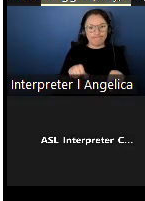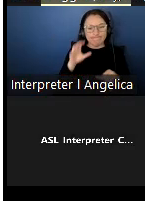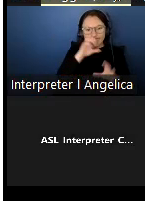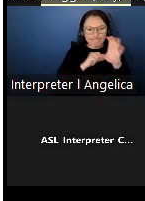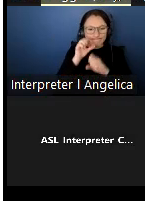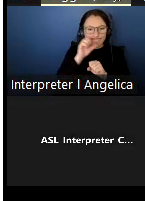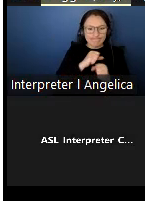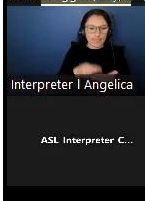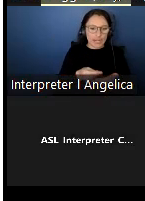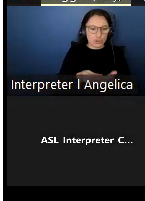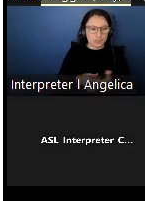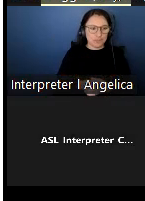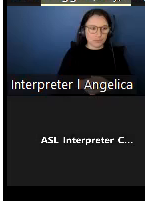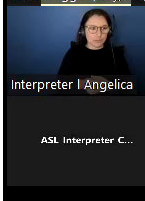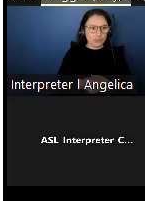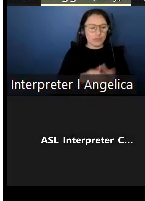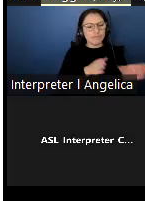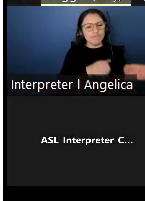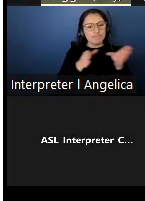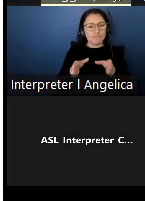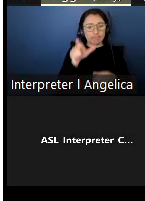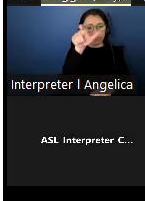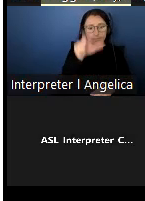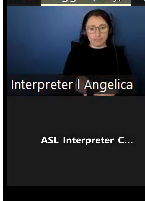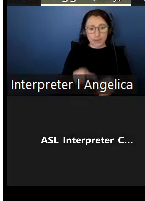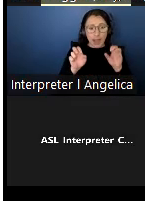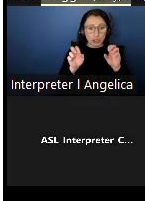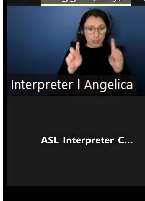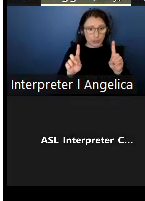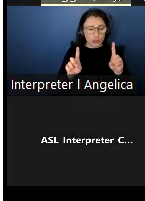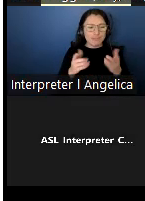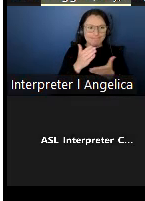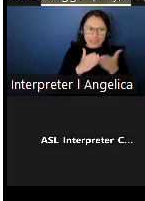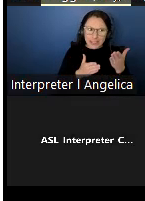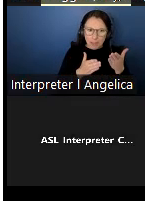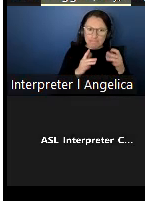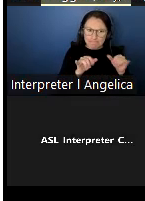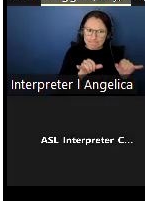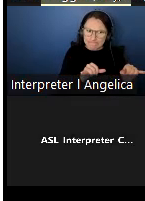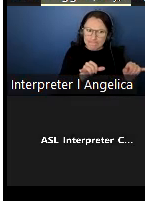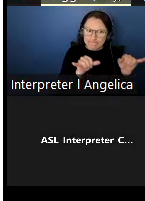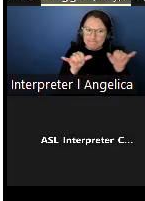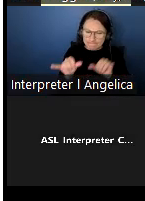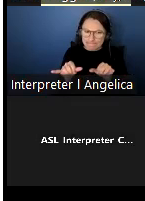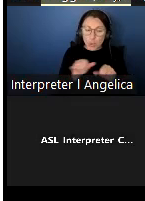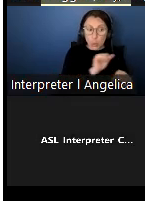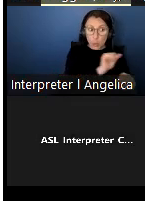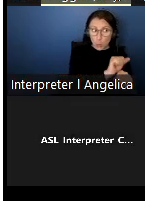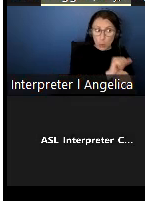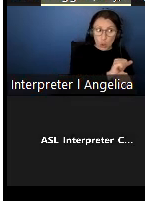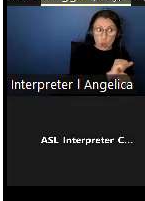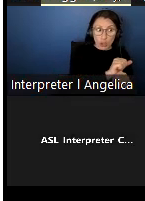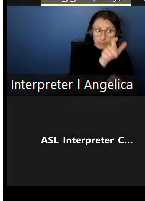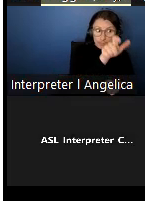when we look at the education section, some of this is similar, where in the work section, we saw